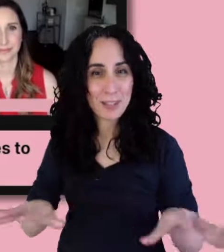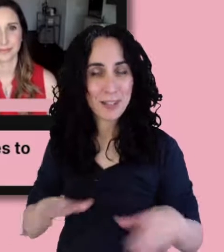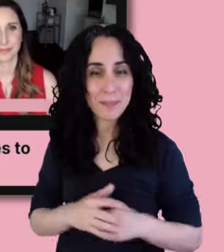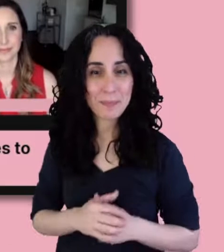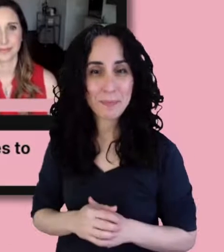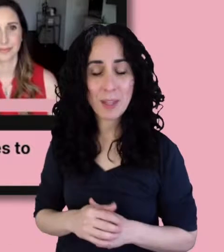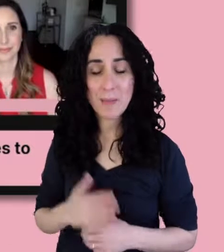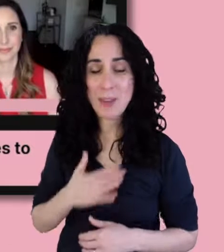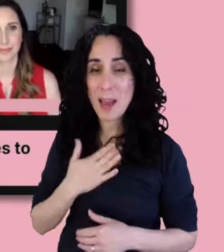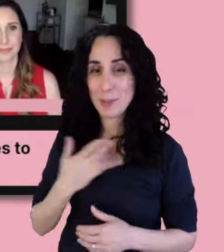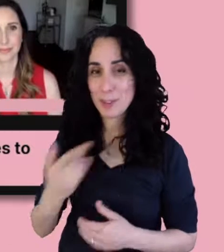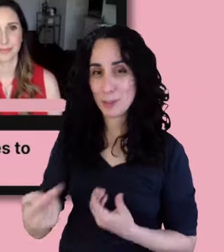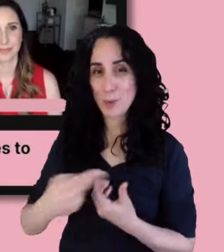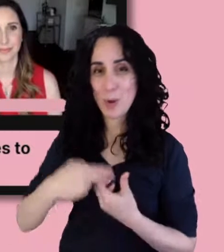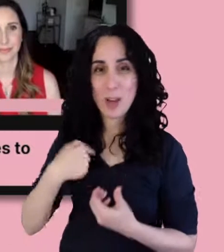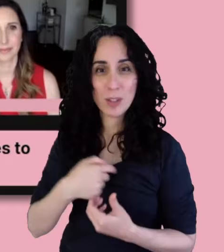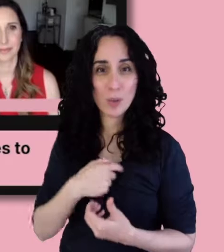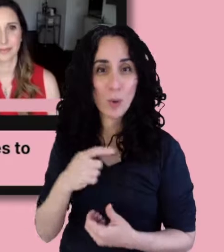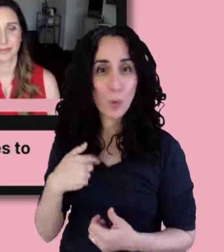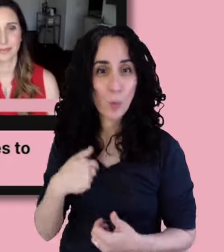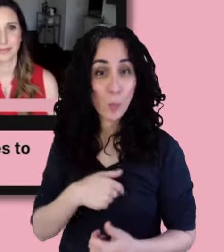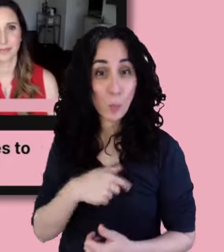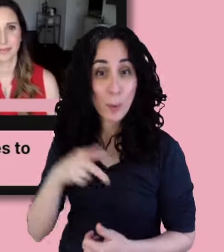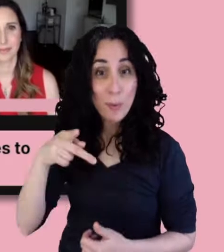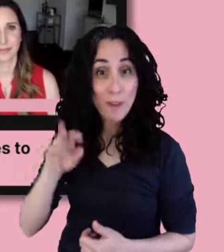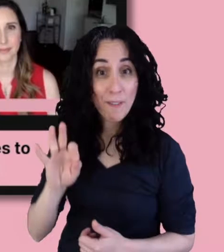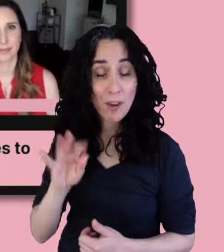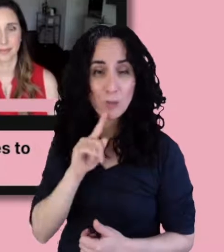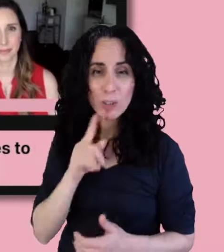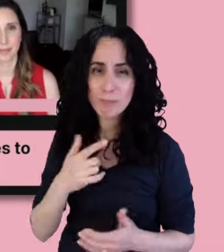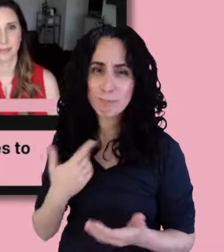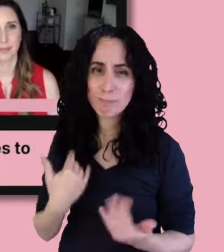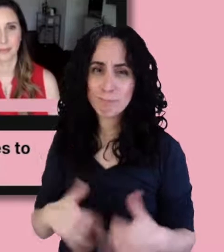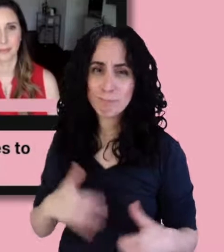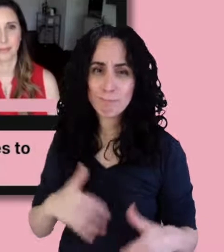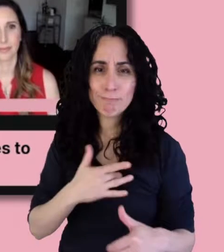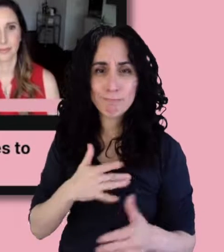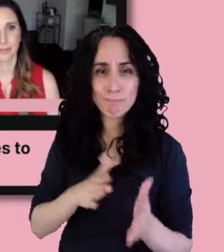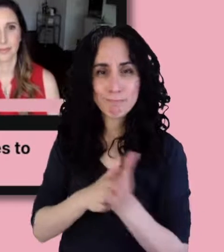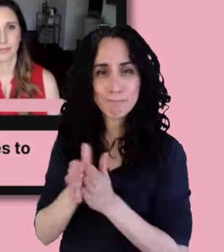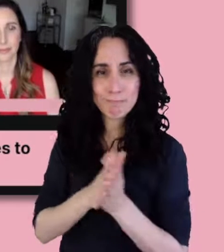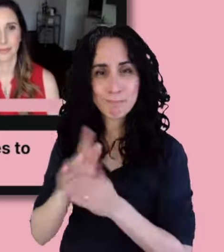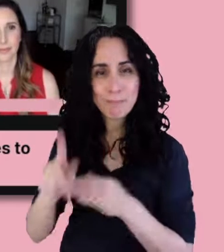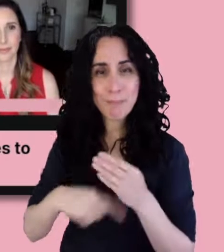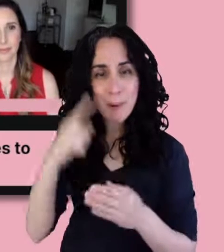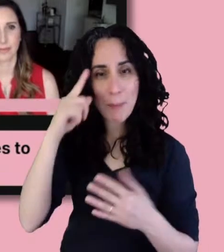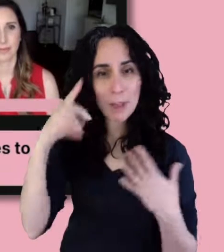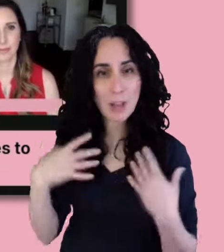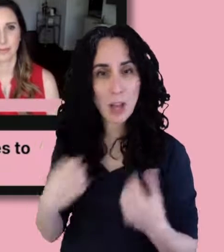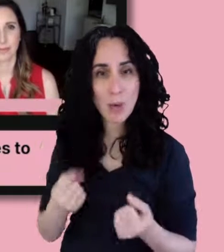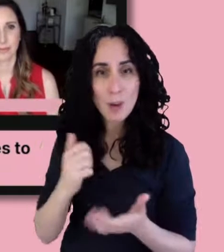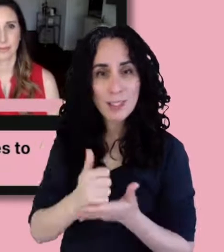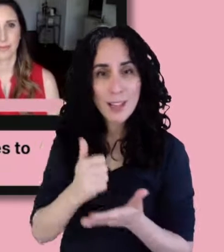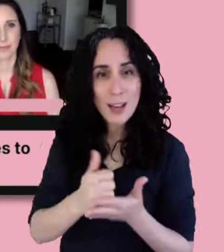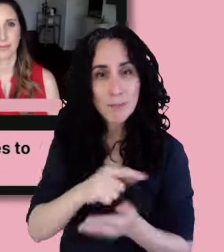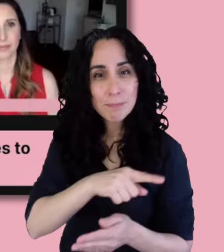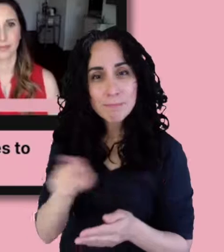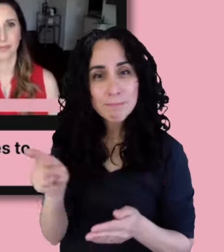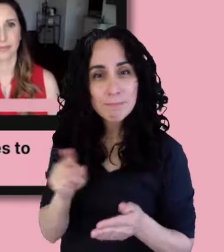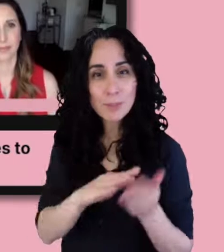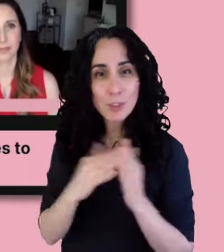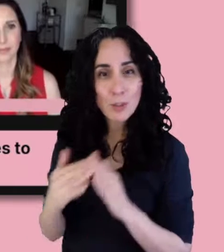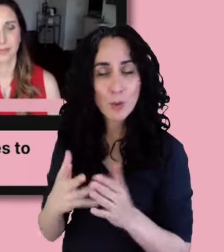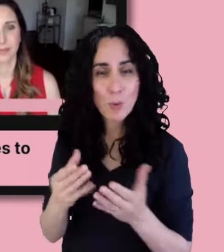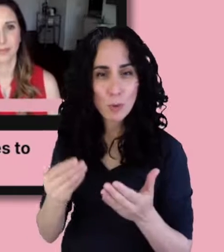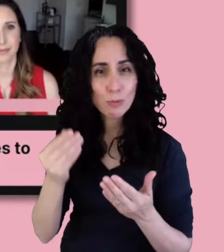because PunkinFutz as a company is passionate about mental health. We want to help the community and